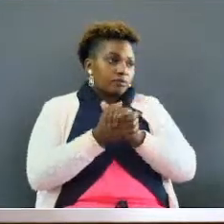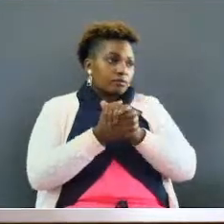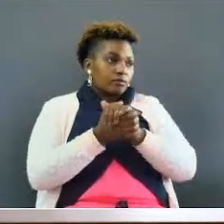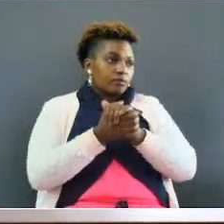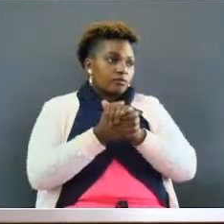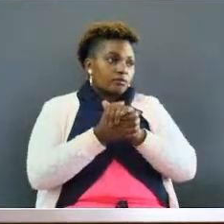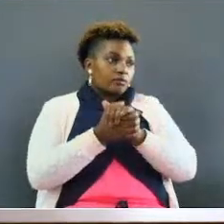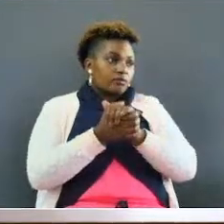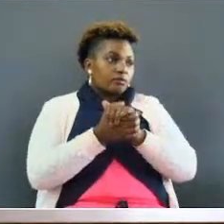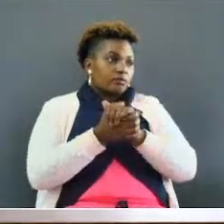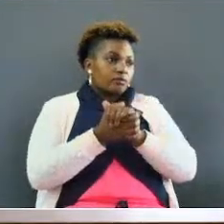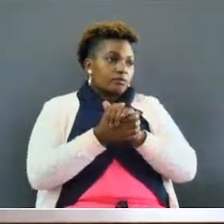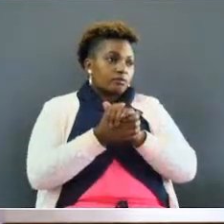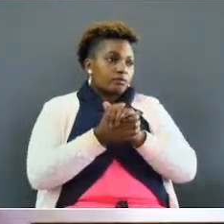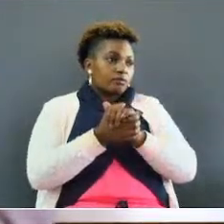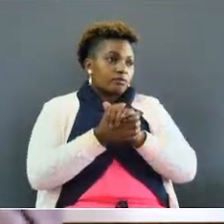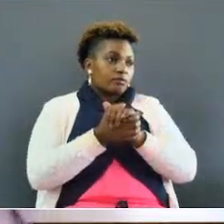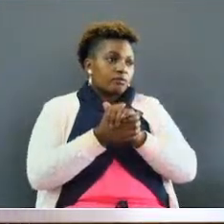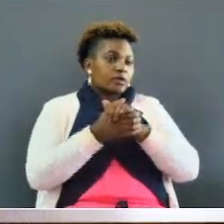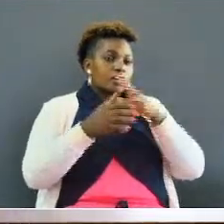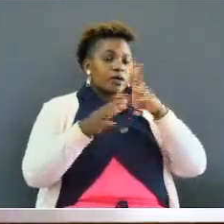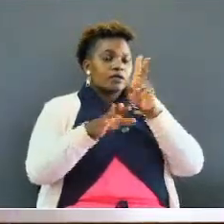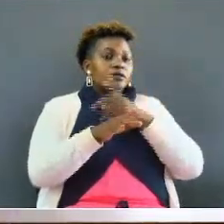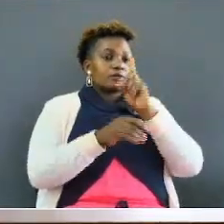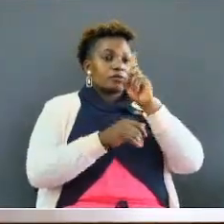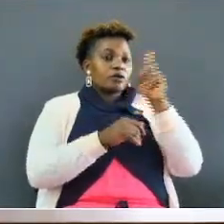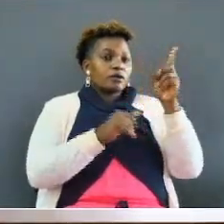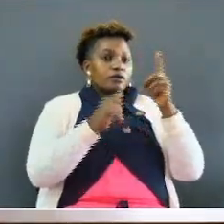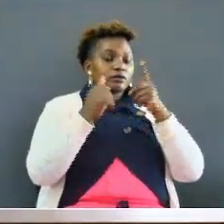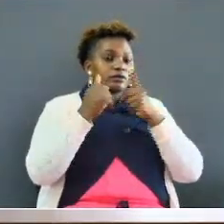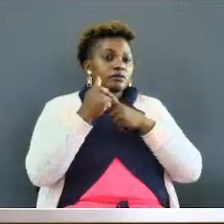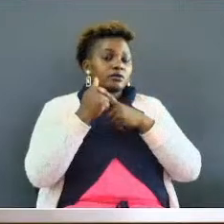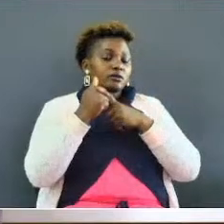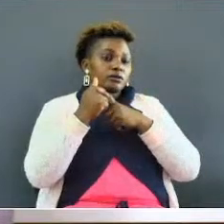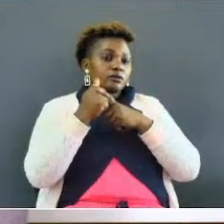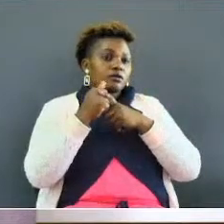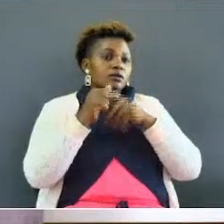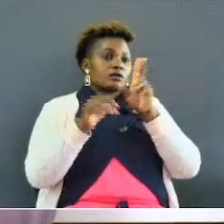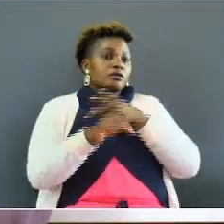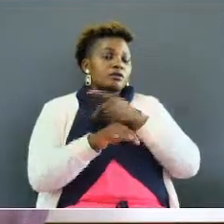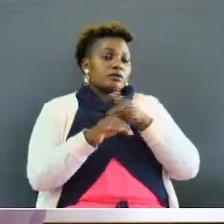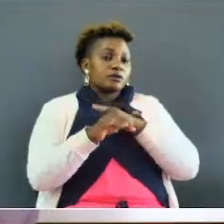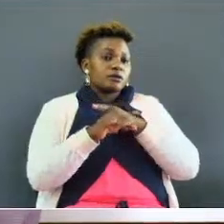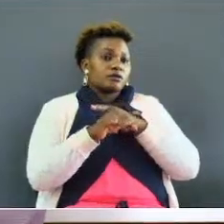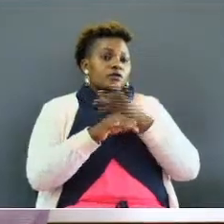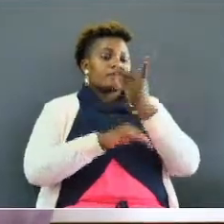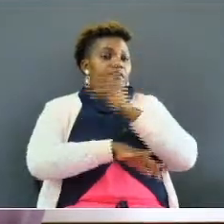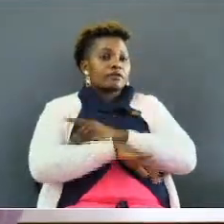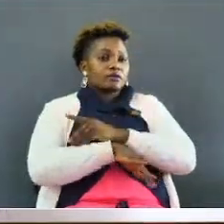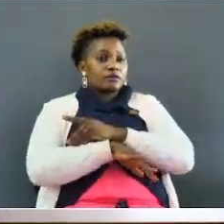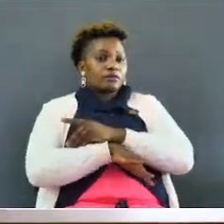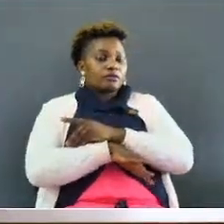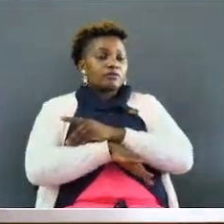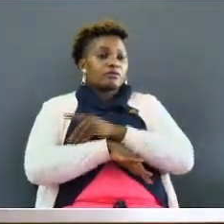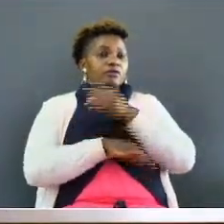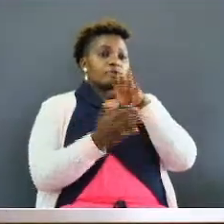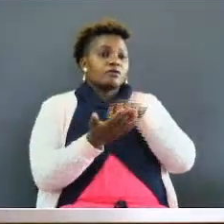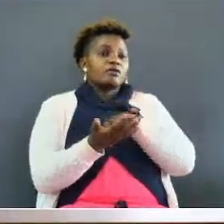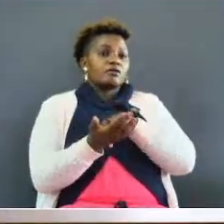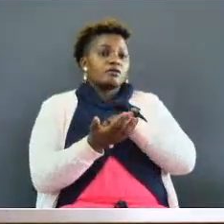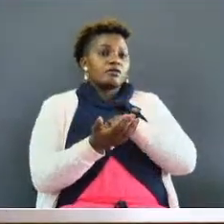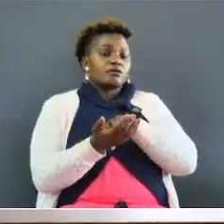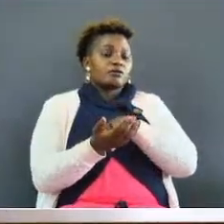as the Psalm 116 was being read, I said, yes, this is the Psalm of the day and of the situation,